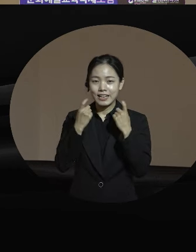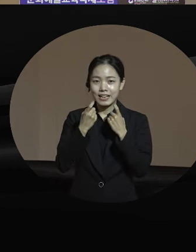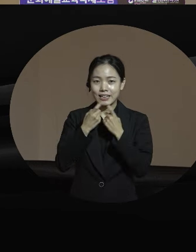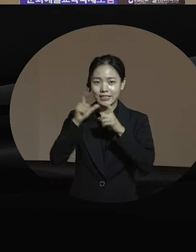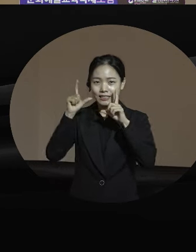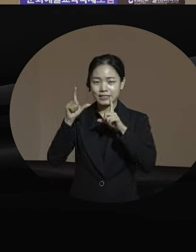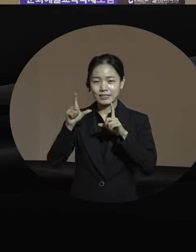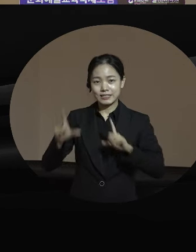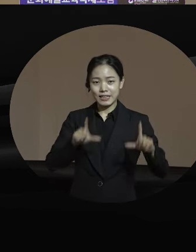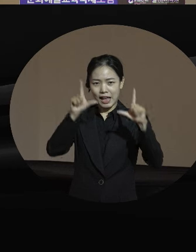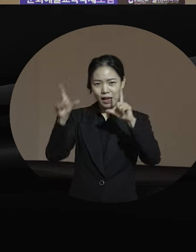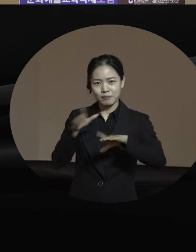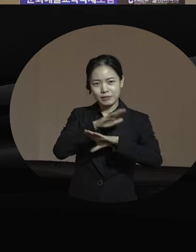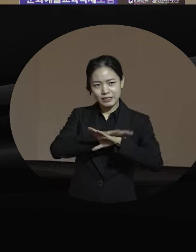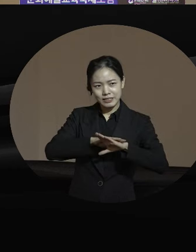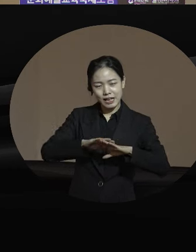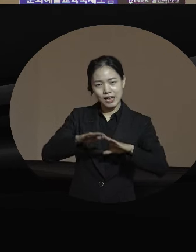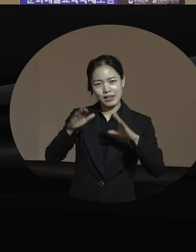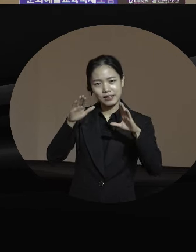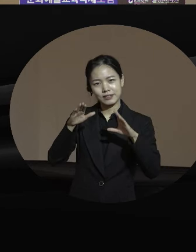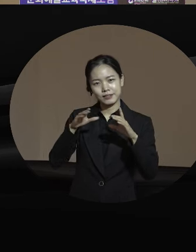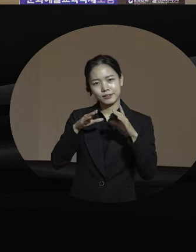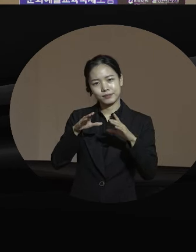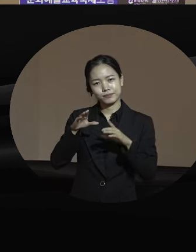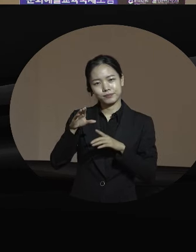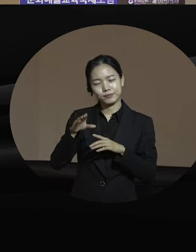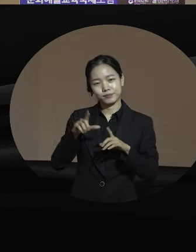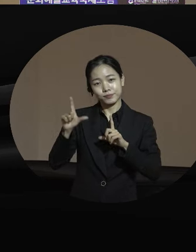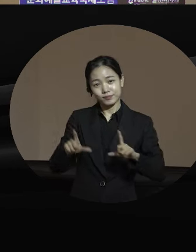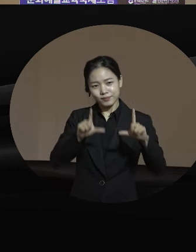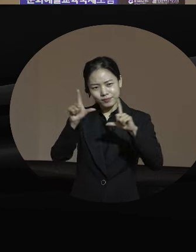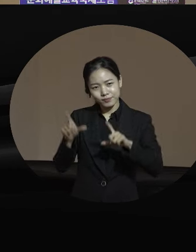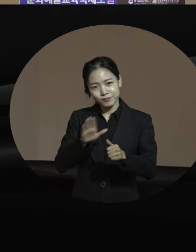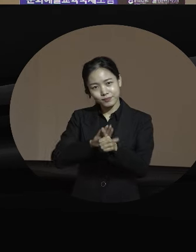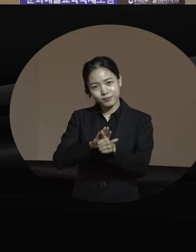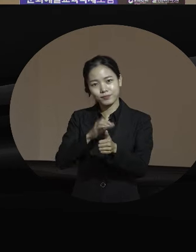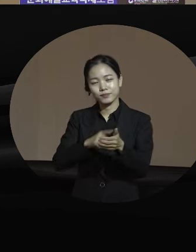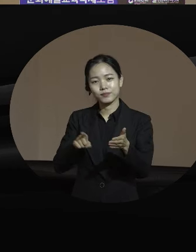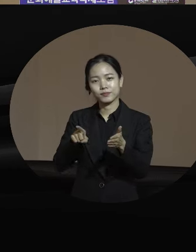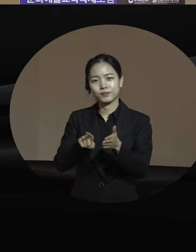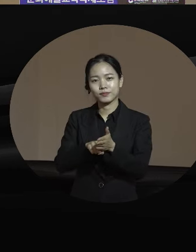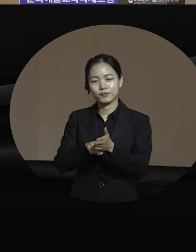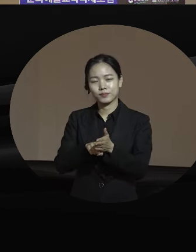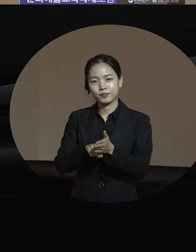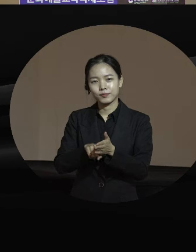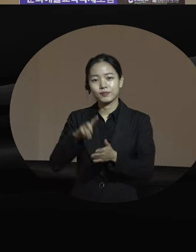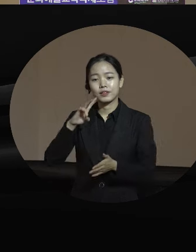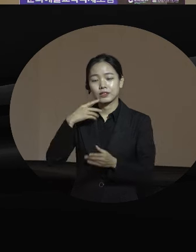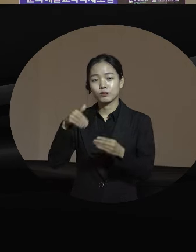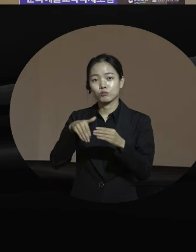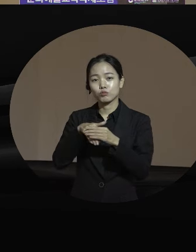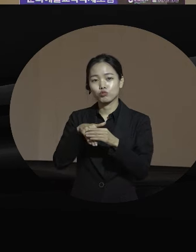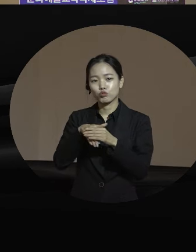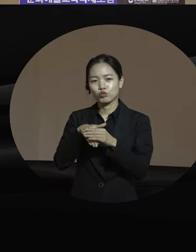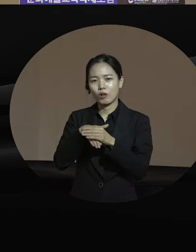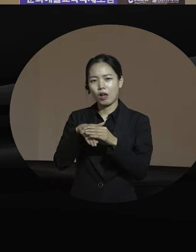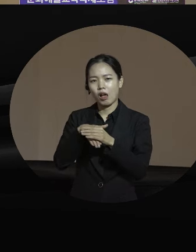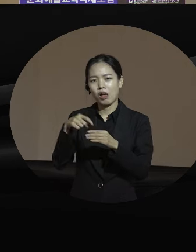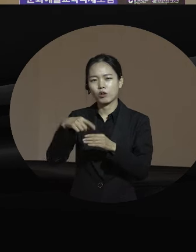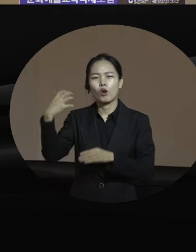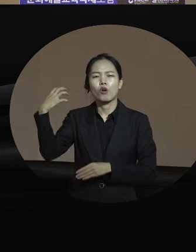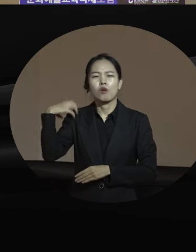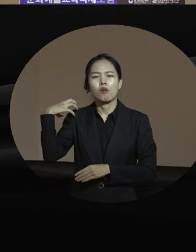the skills necessary to feel well and navigate an ever-changing world. Ahead of the UN